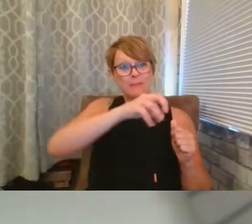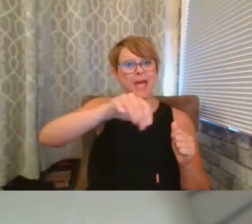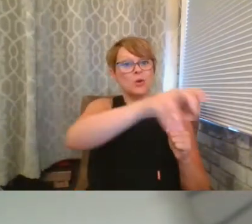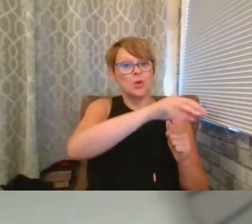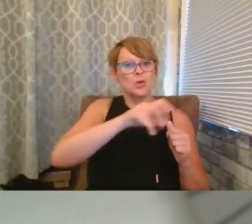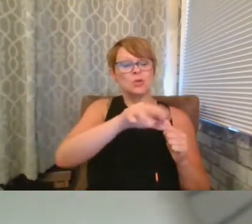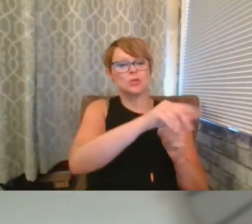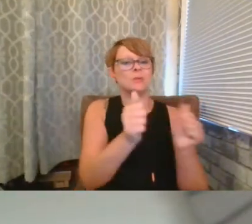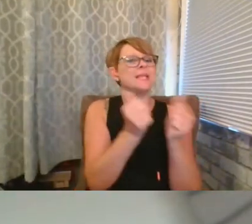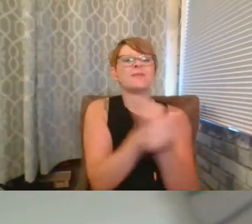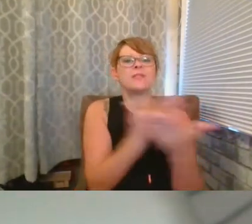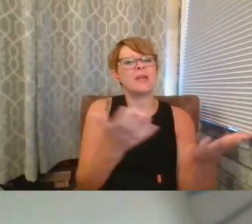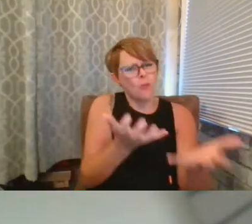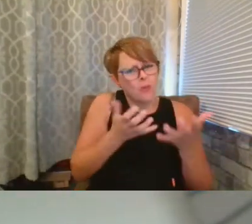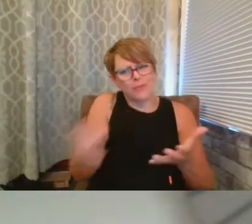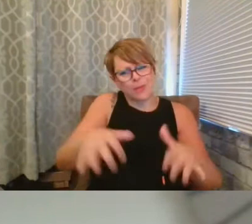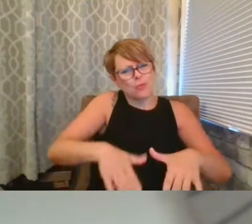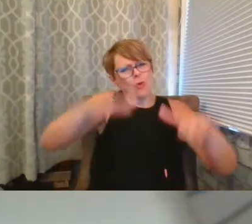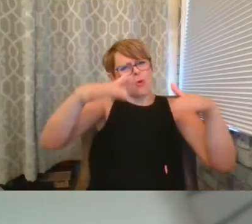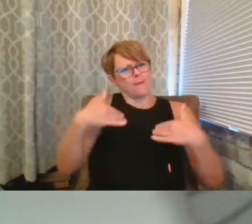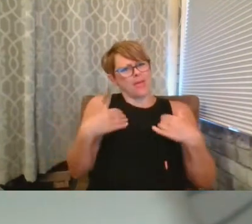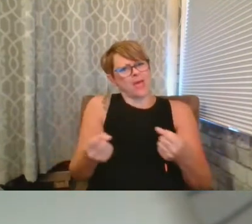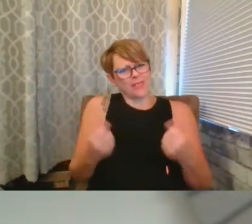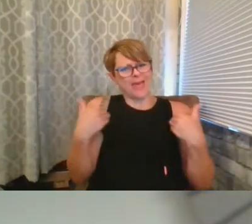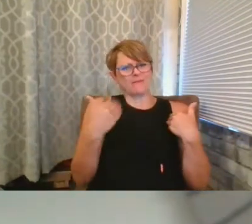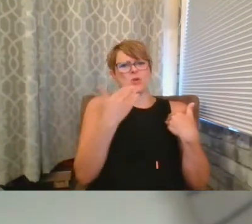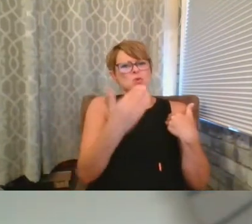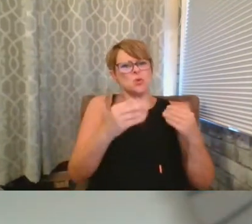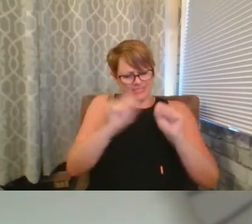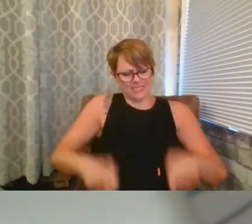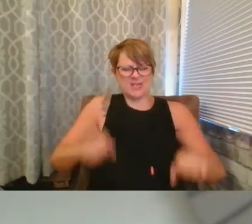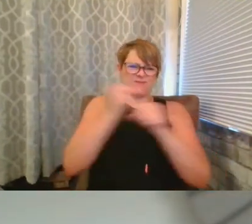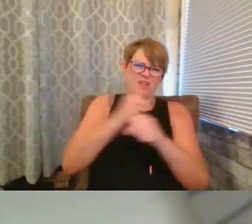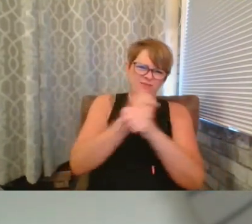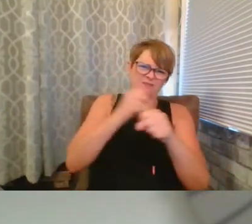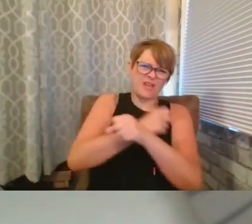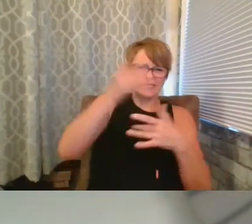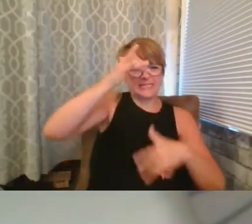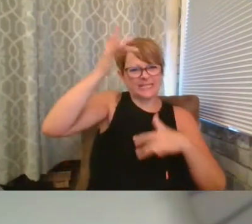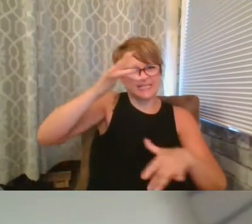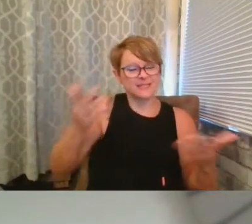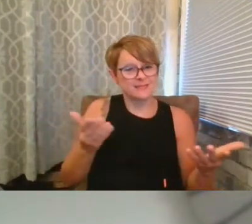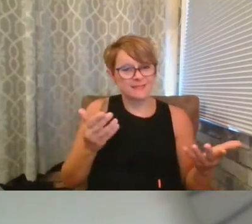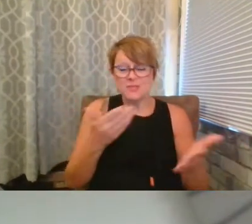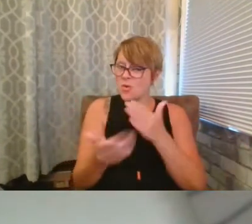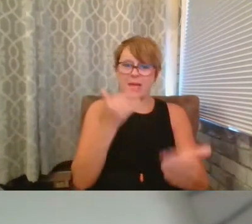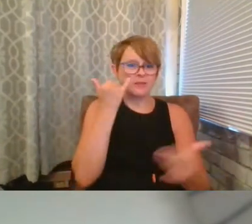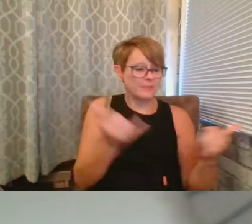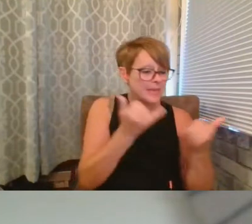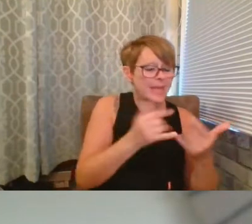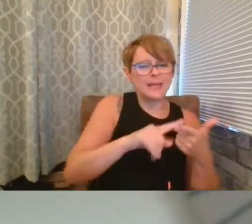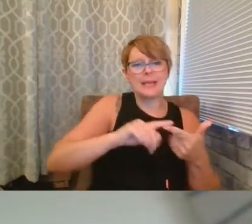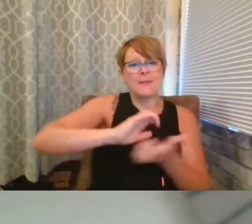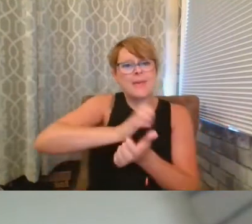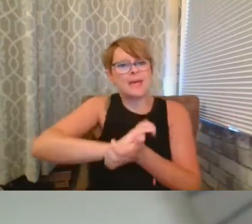up healthy, create an immune system. And I put a lot of herbs. Even if it is spaghetti or mashed potatoes, there's a lot of